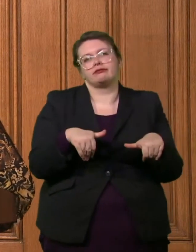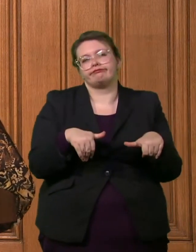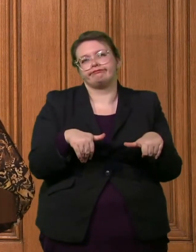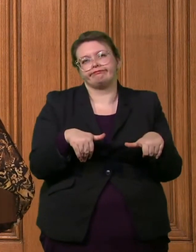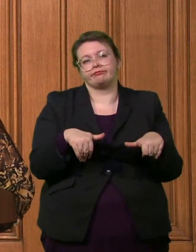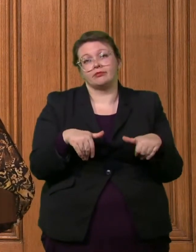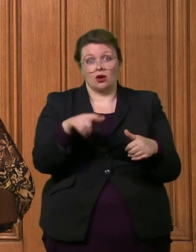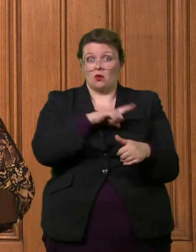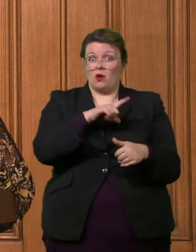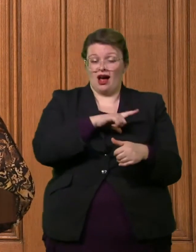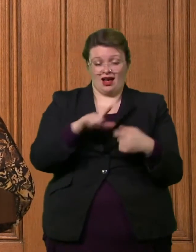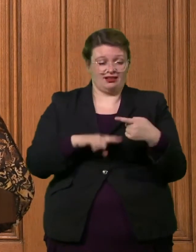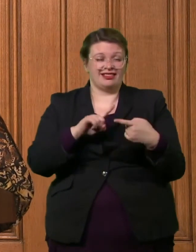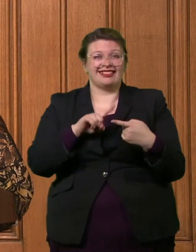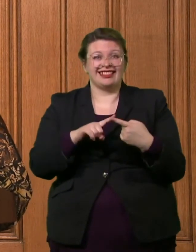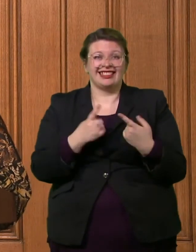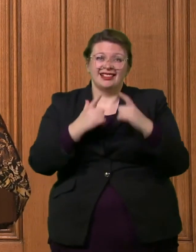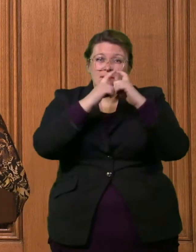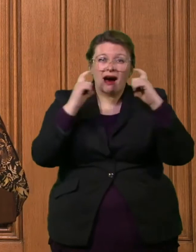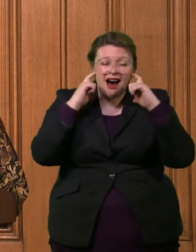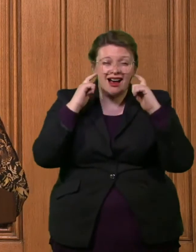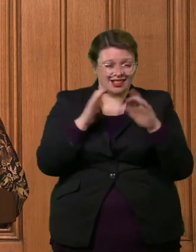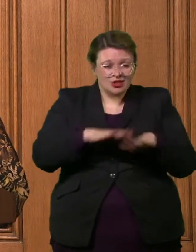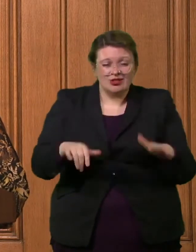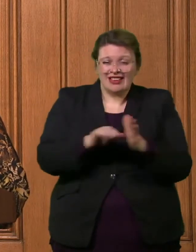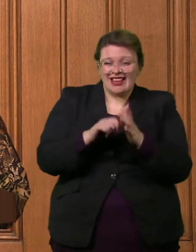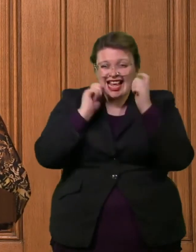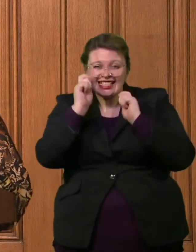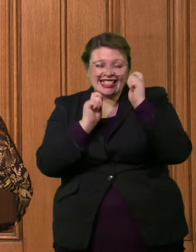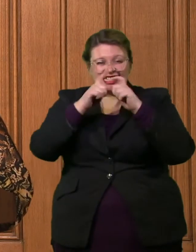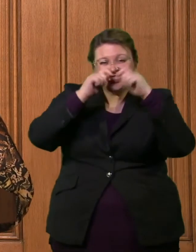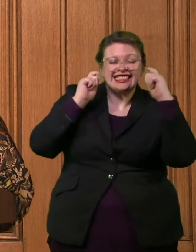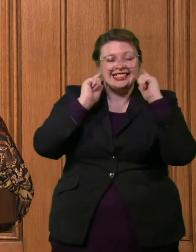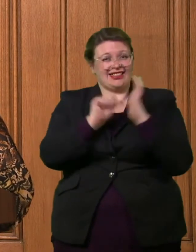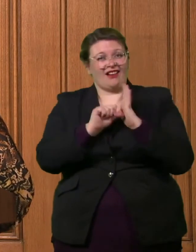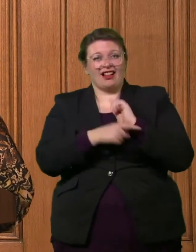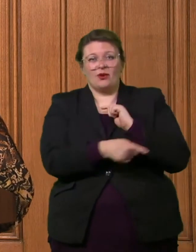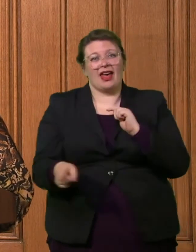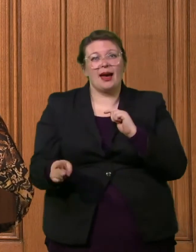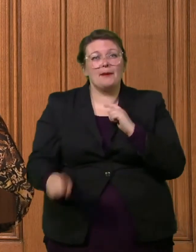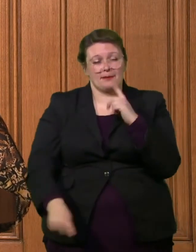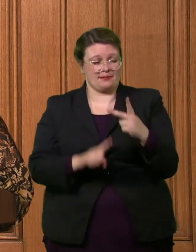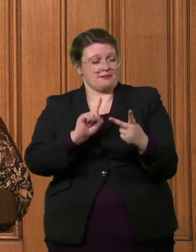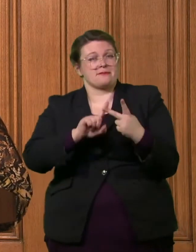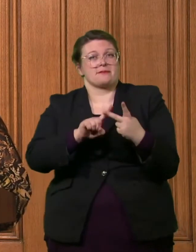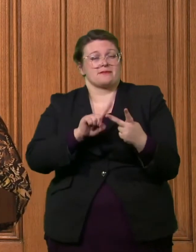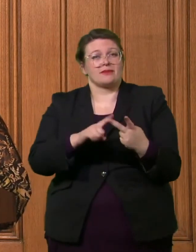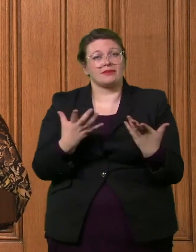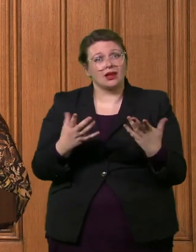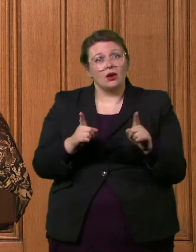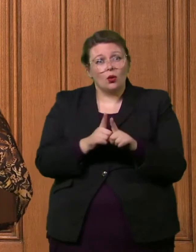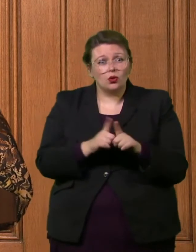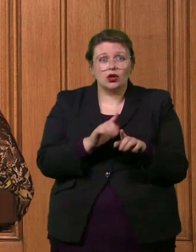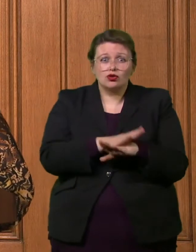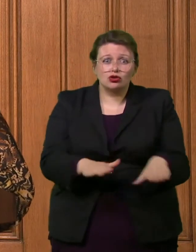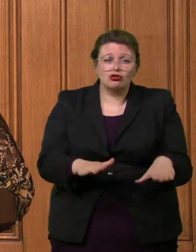have difficulties wearing them and keeping them on all day. And the second part of that is that it's really important that they can see facial expressions in order to